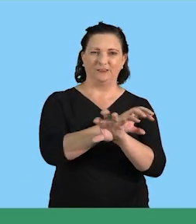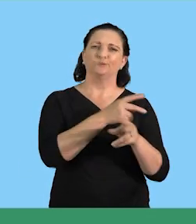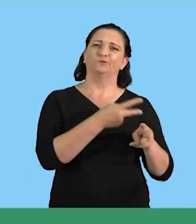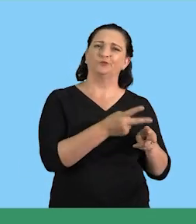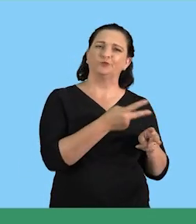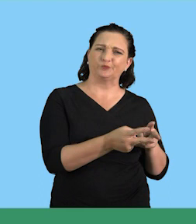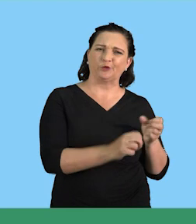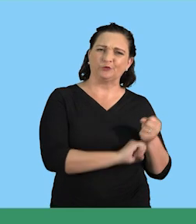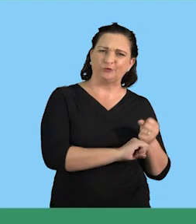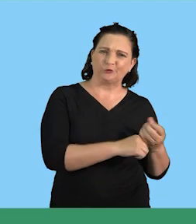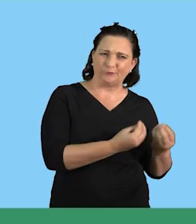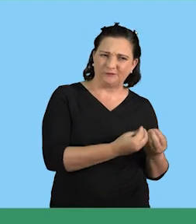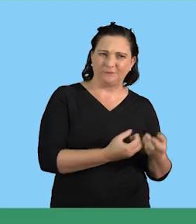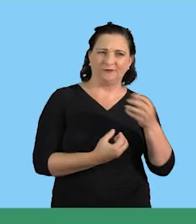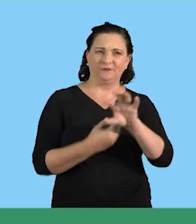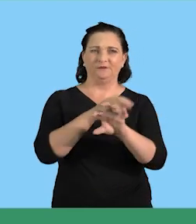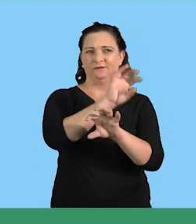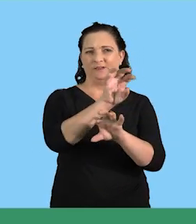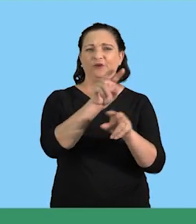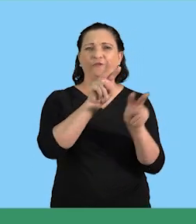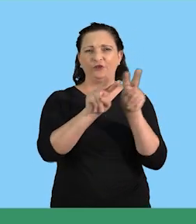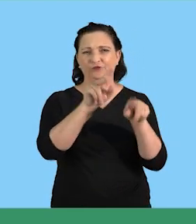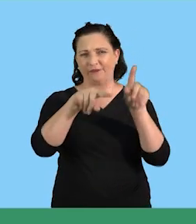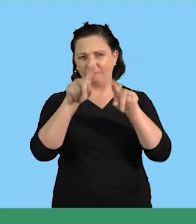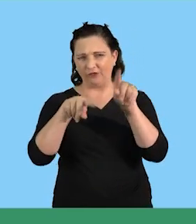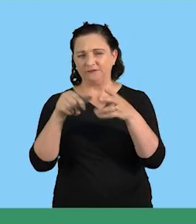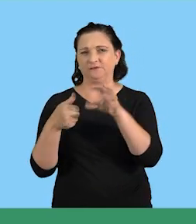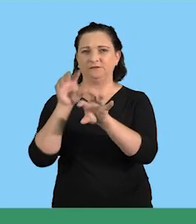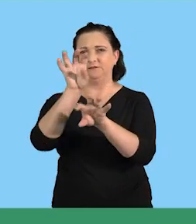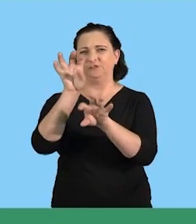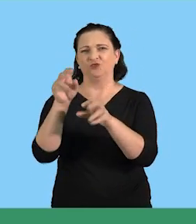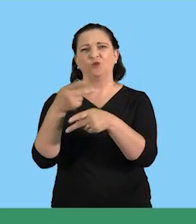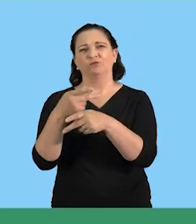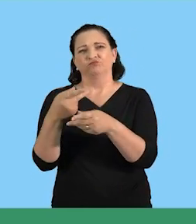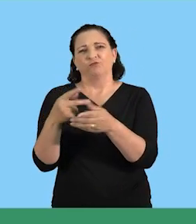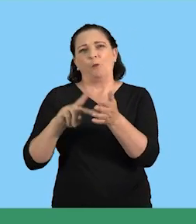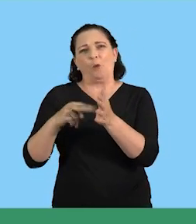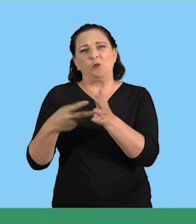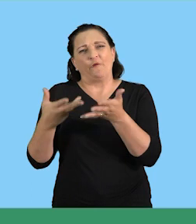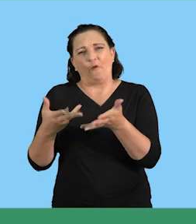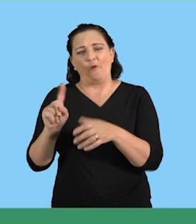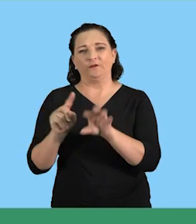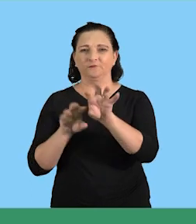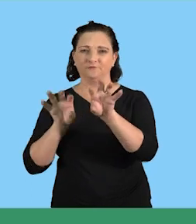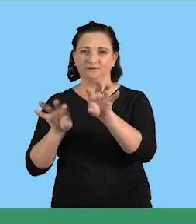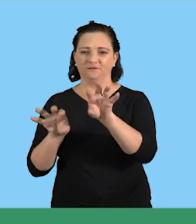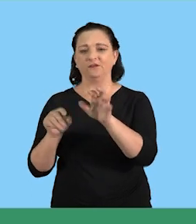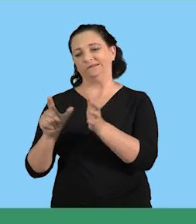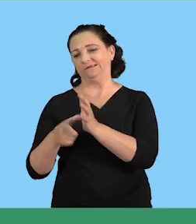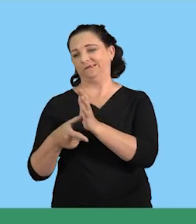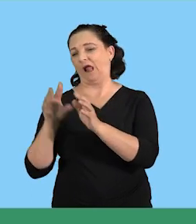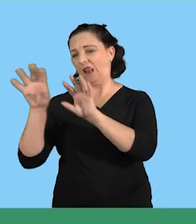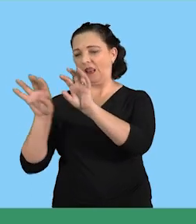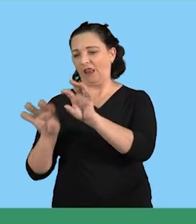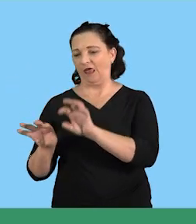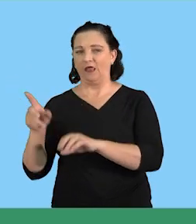support materials, the different visuals, the purpose of these visual aids, and also designing and